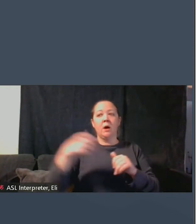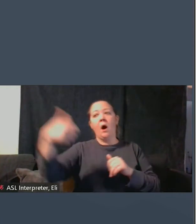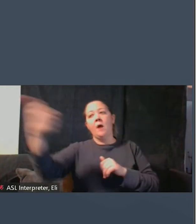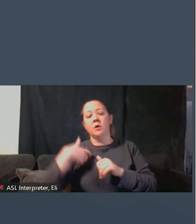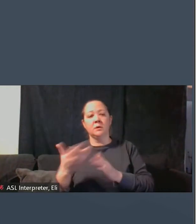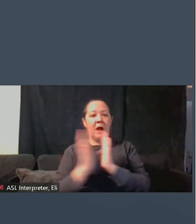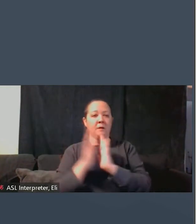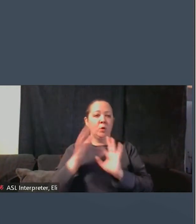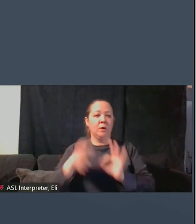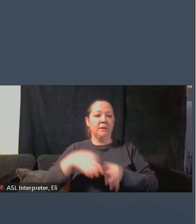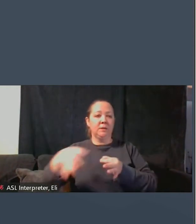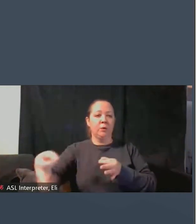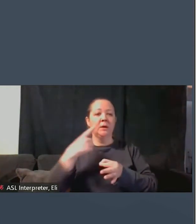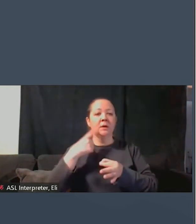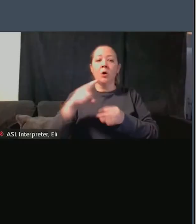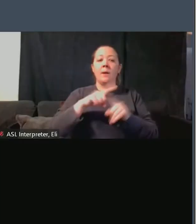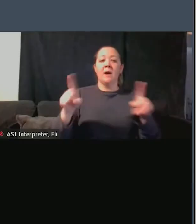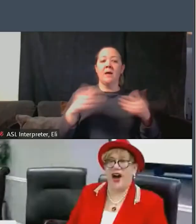time.